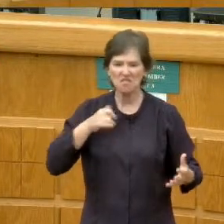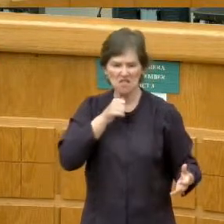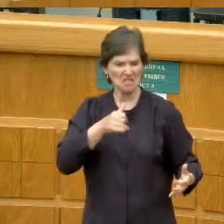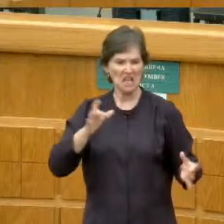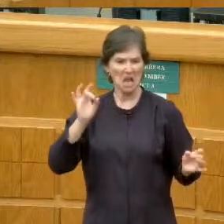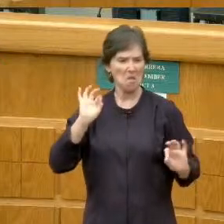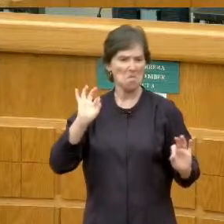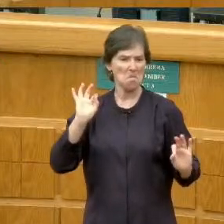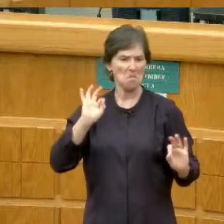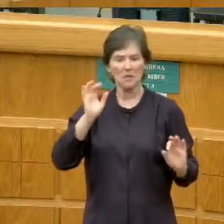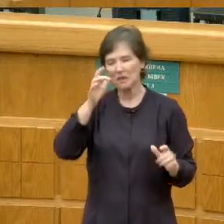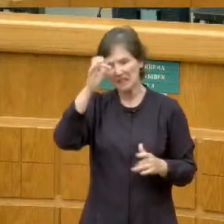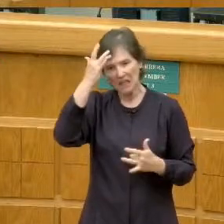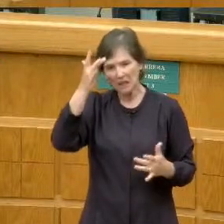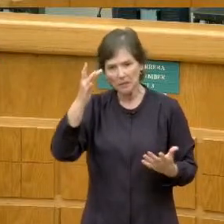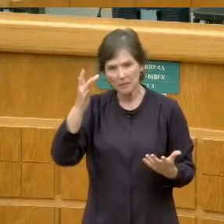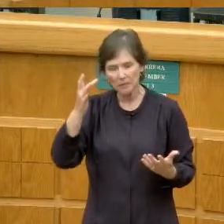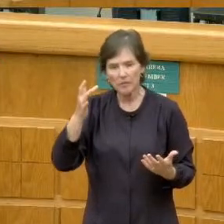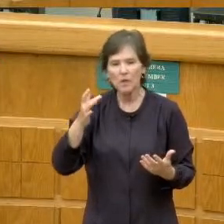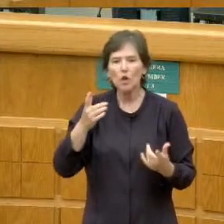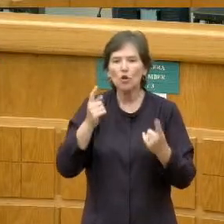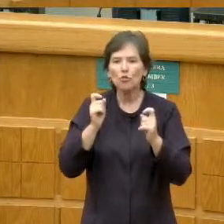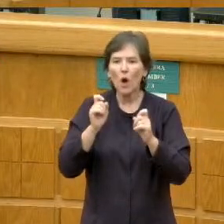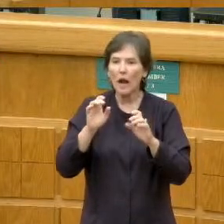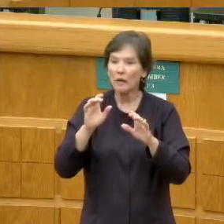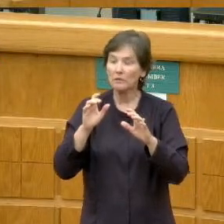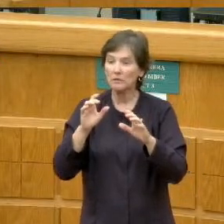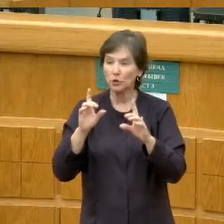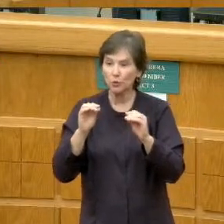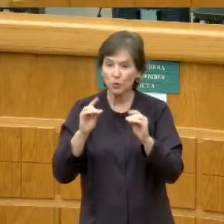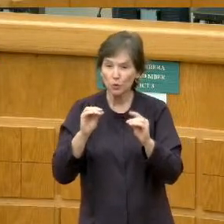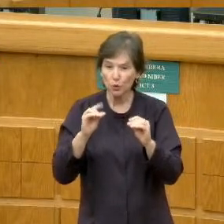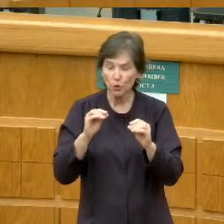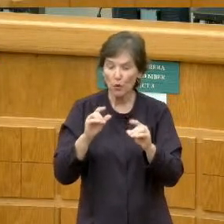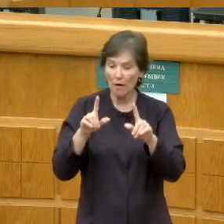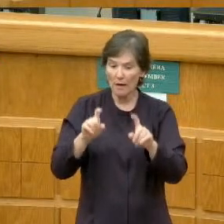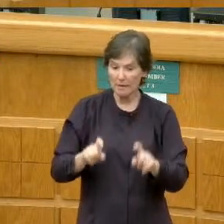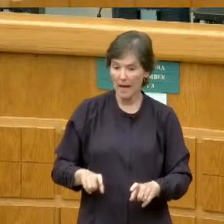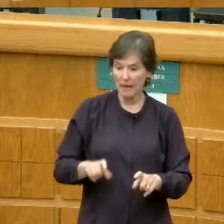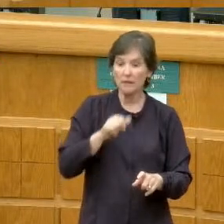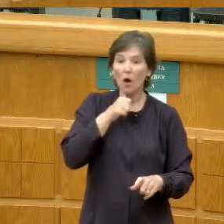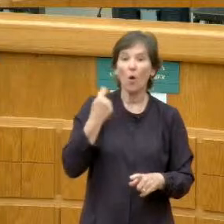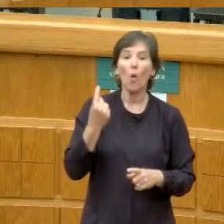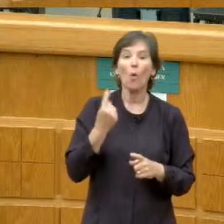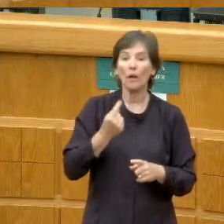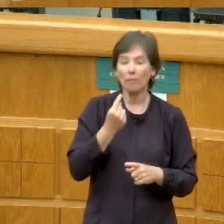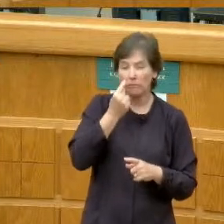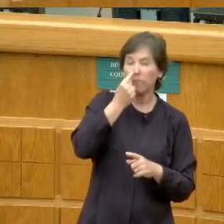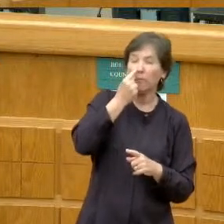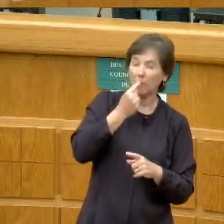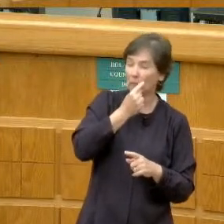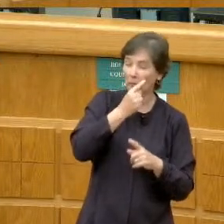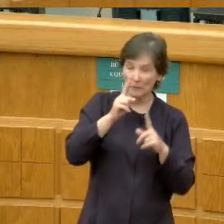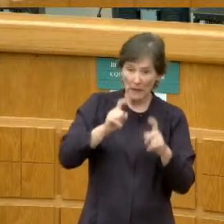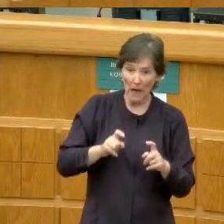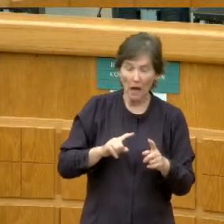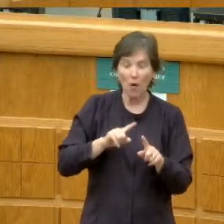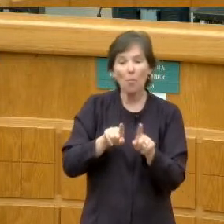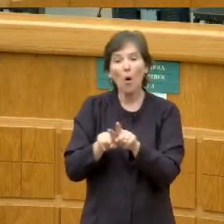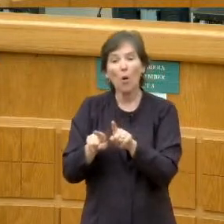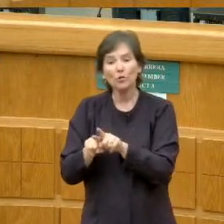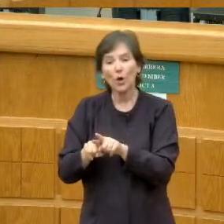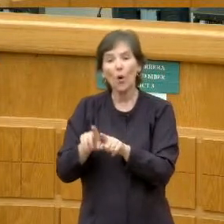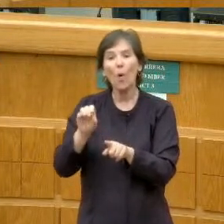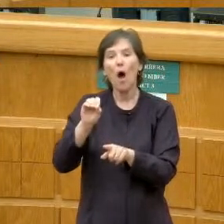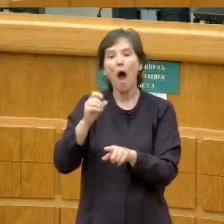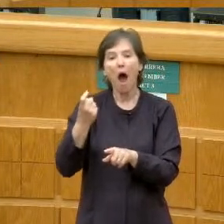oxygen saturation levels when you get tested. I know nobody wants to hear about restrictions,